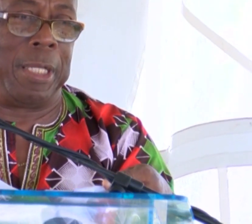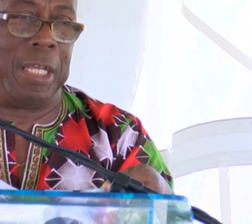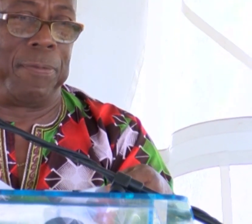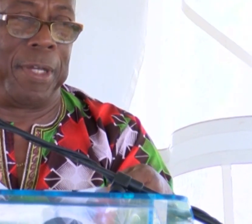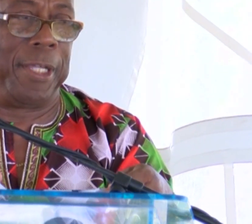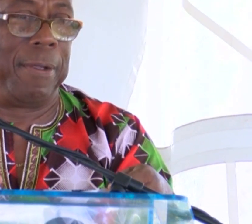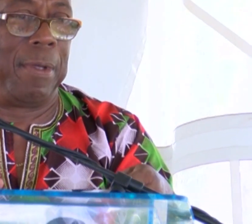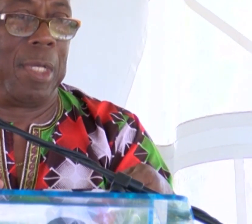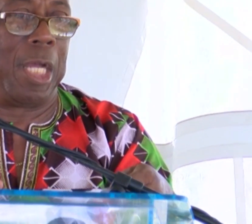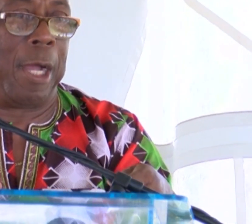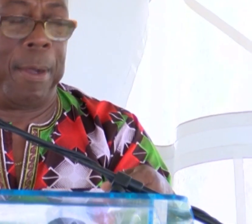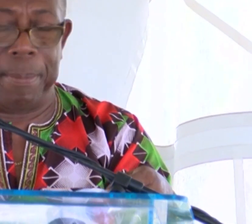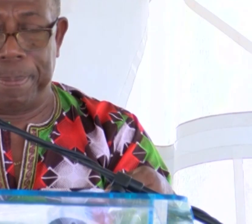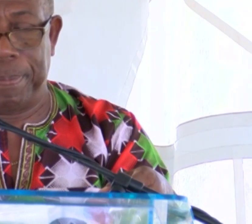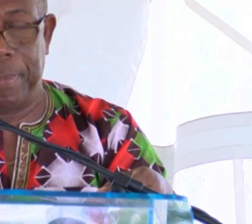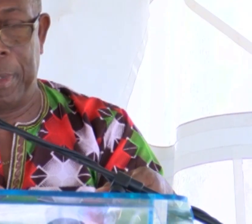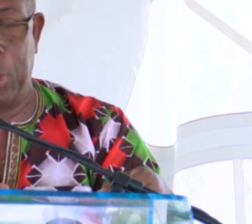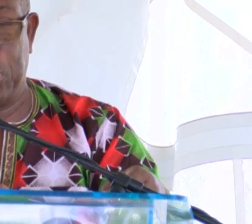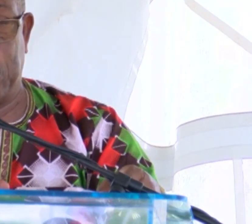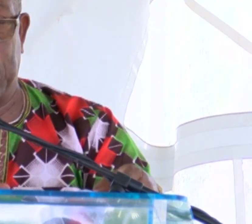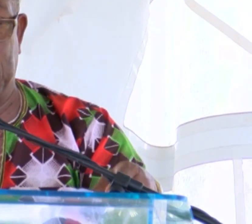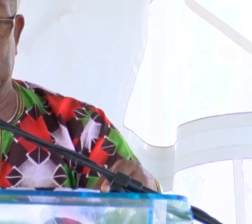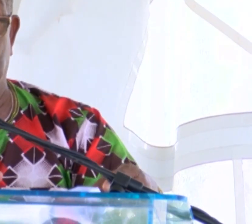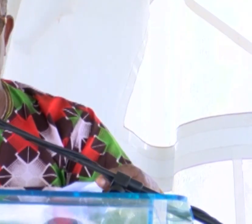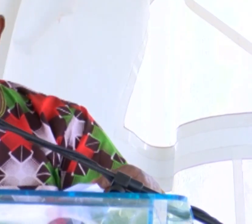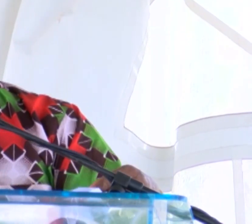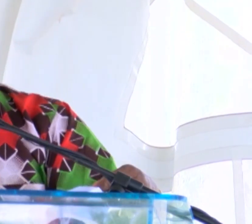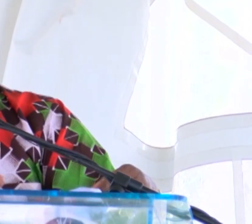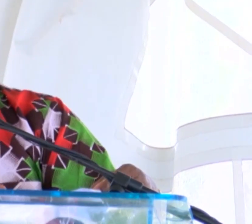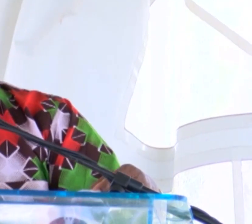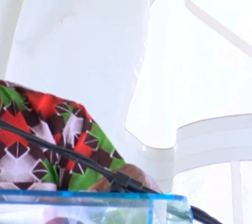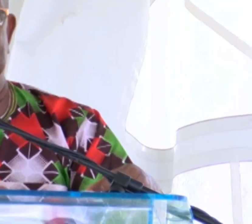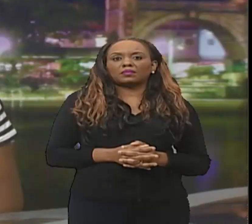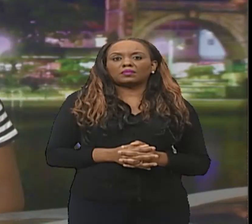will identify those homes.